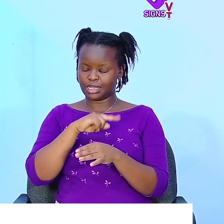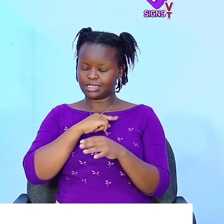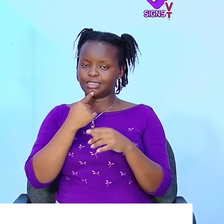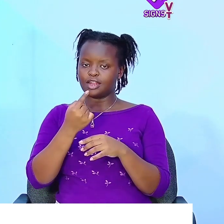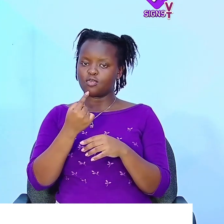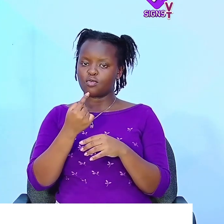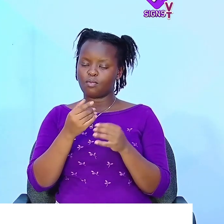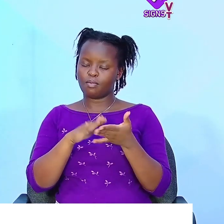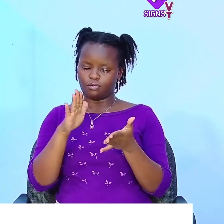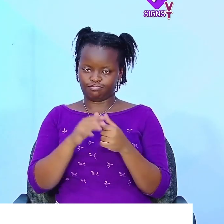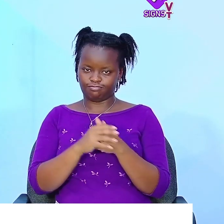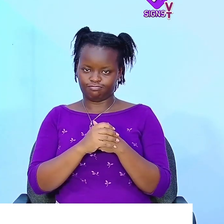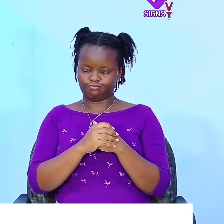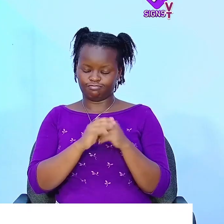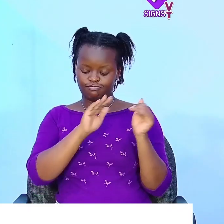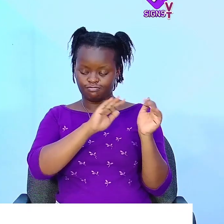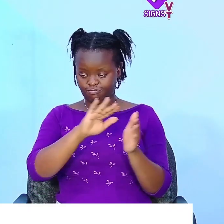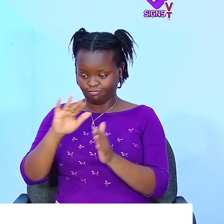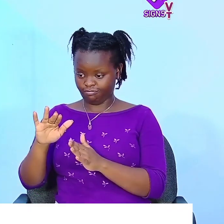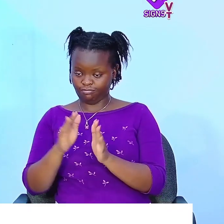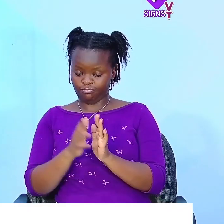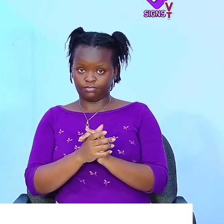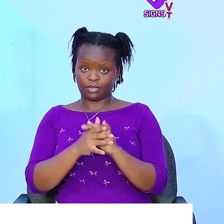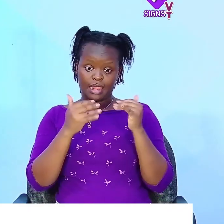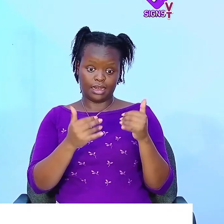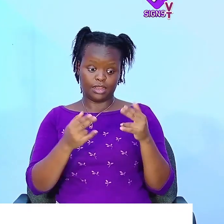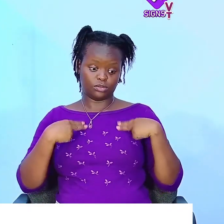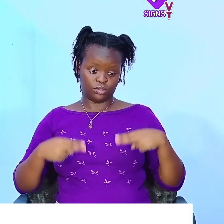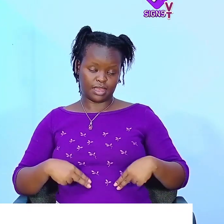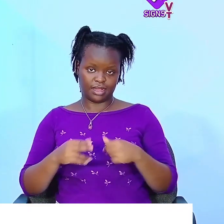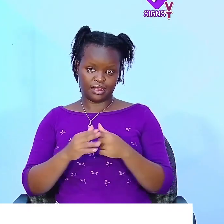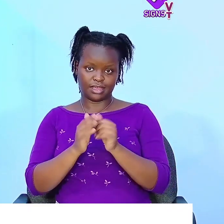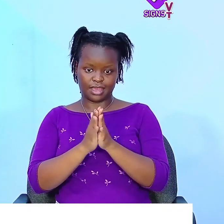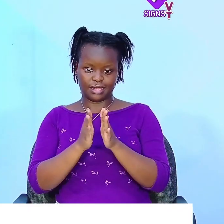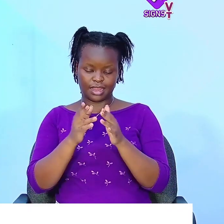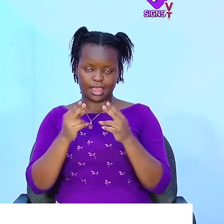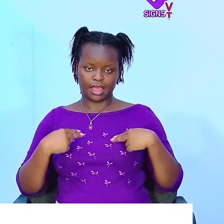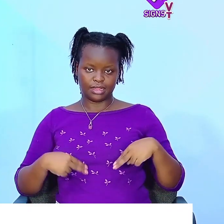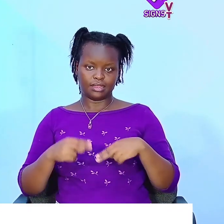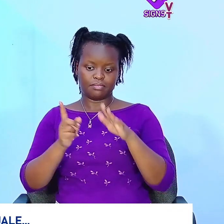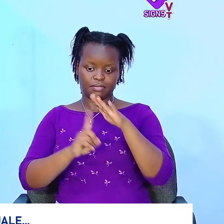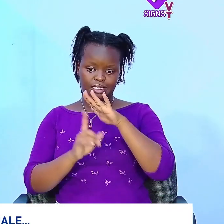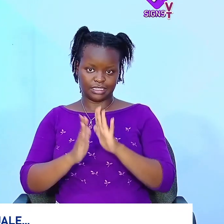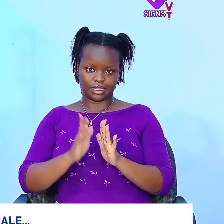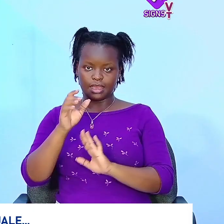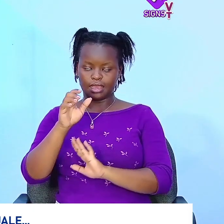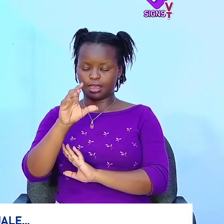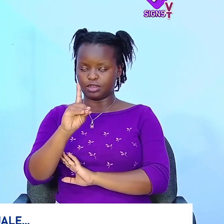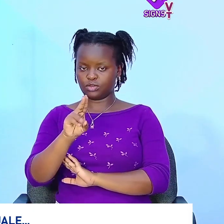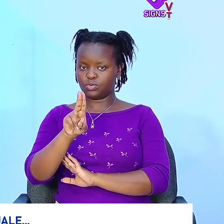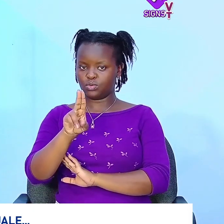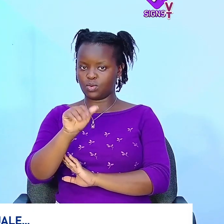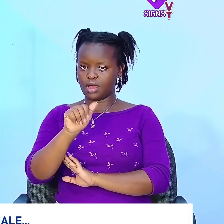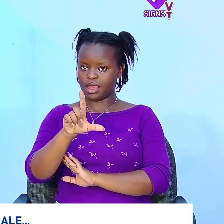posted. Now let's move on now to matters health, and the Health Minister Aden Duale has confirmed